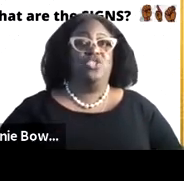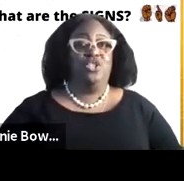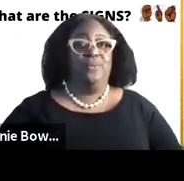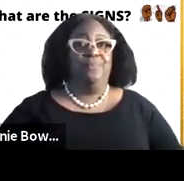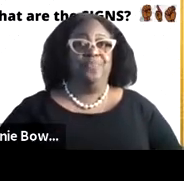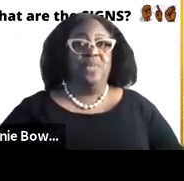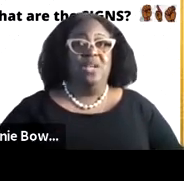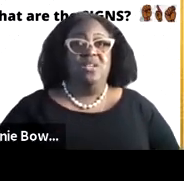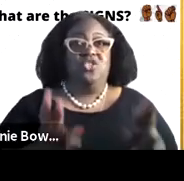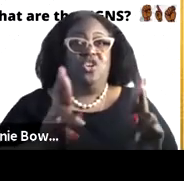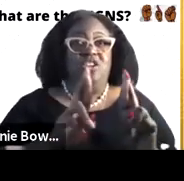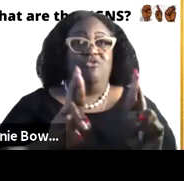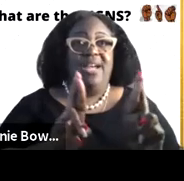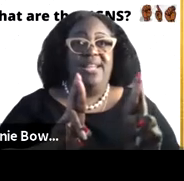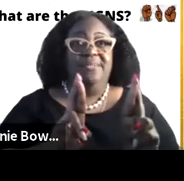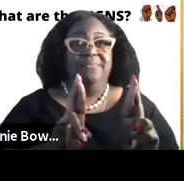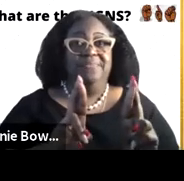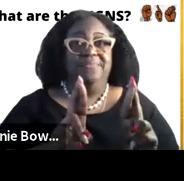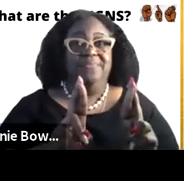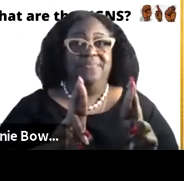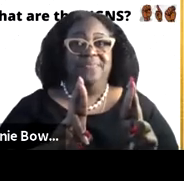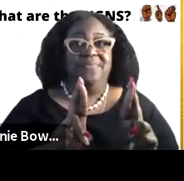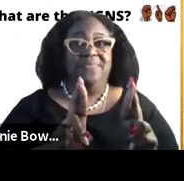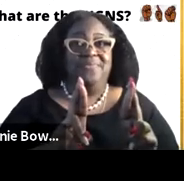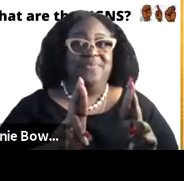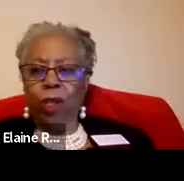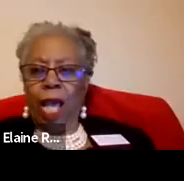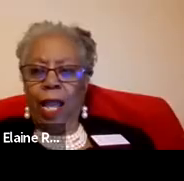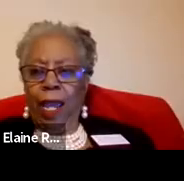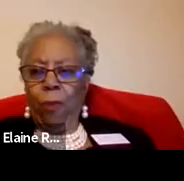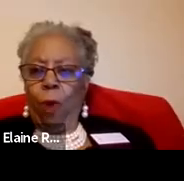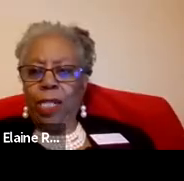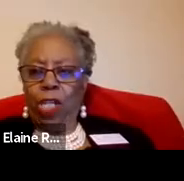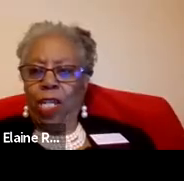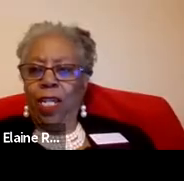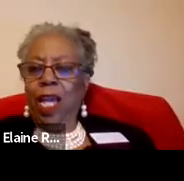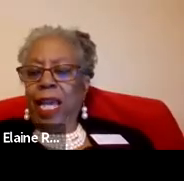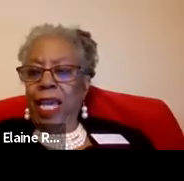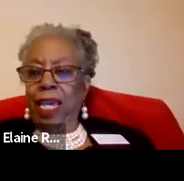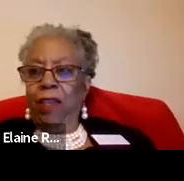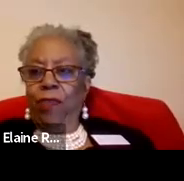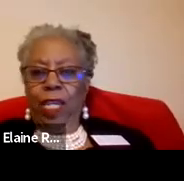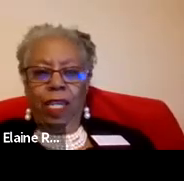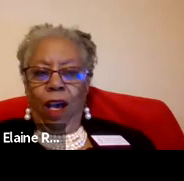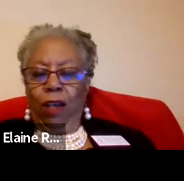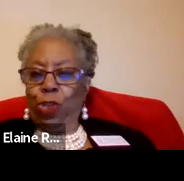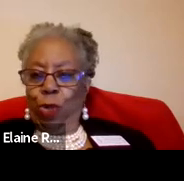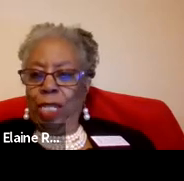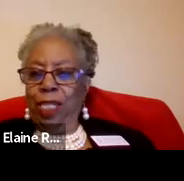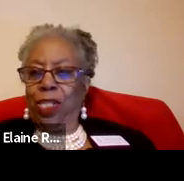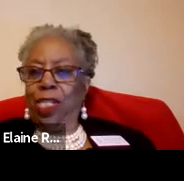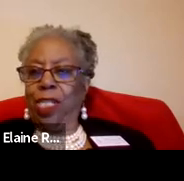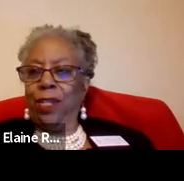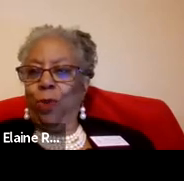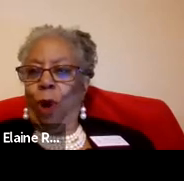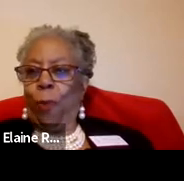communicate that to you. So are you ready? And so, Ross, I am watching in the